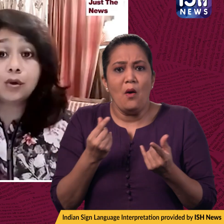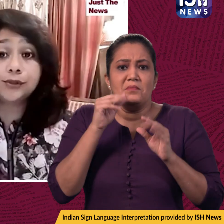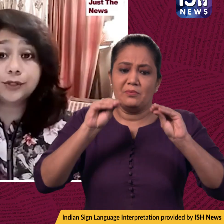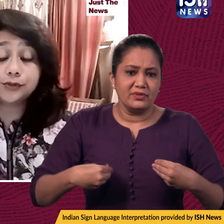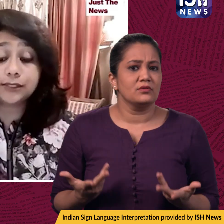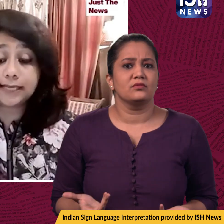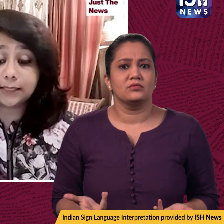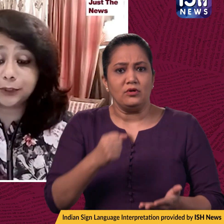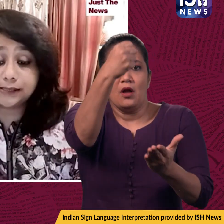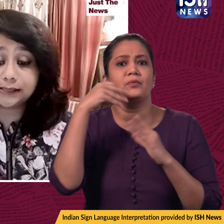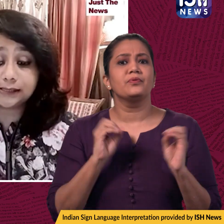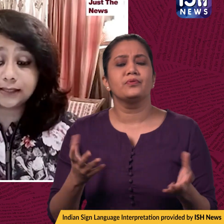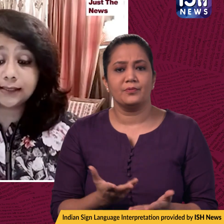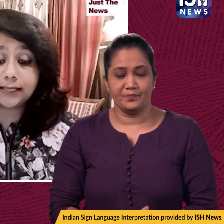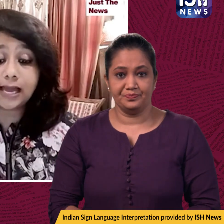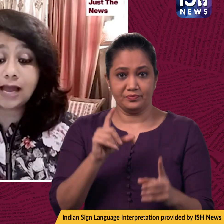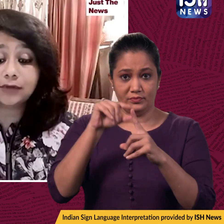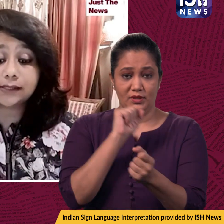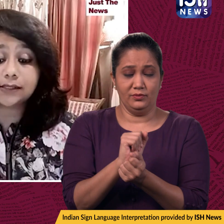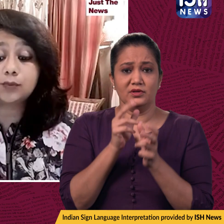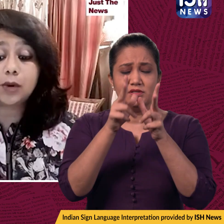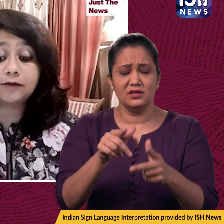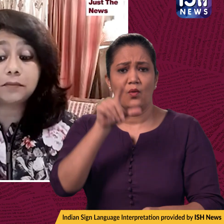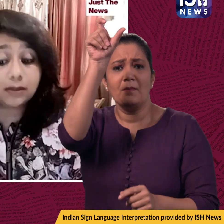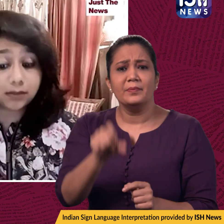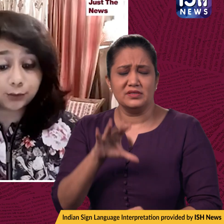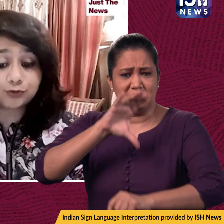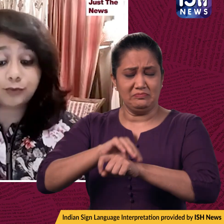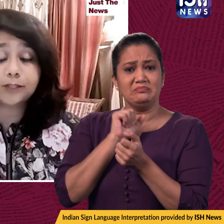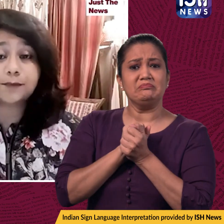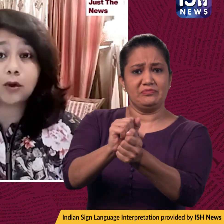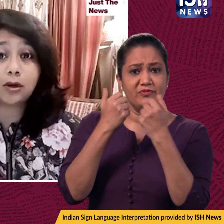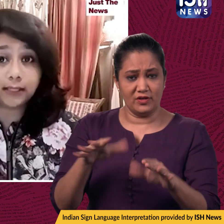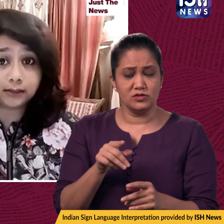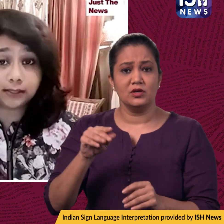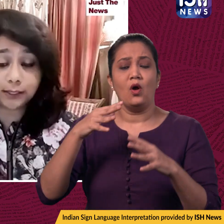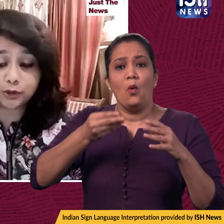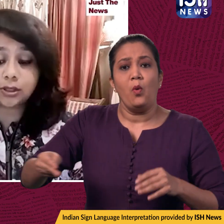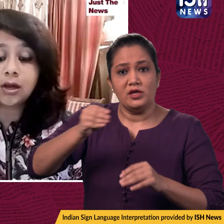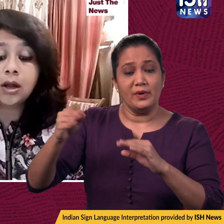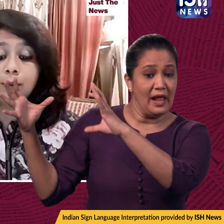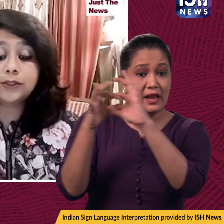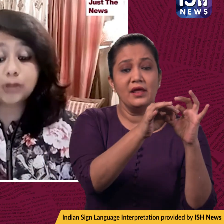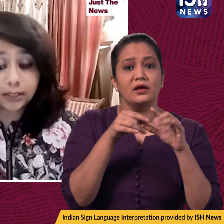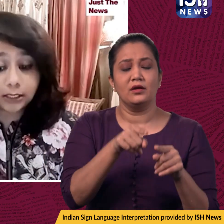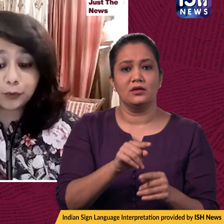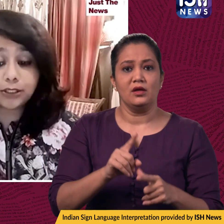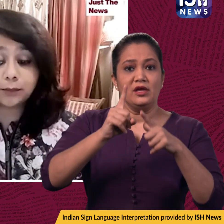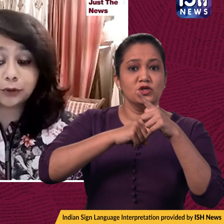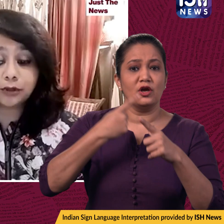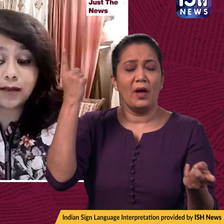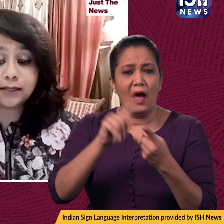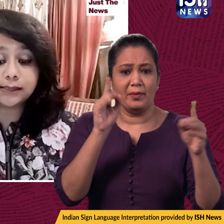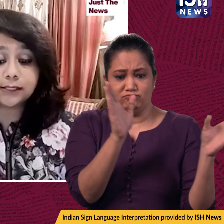quote. Also in the news, the Delhi police has said that they have arrested one of the main accused from West Bengal in connection with the